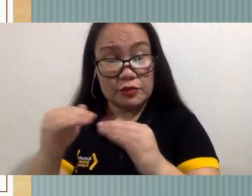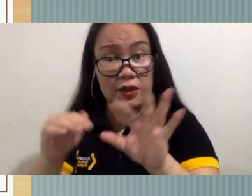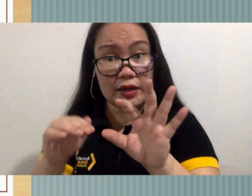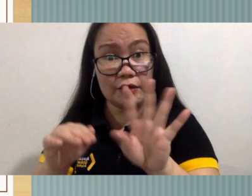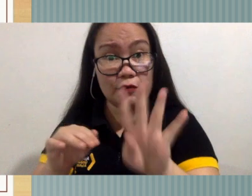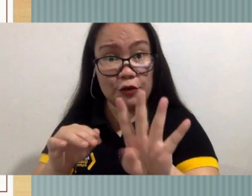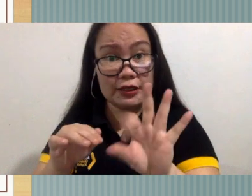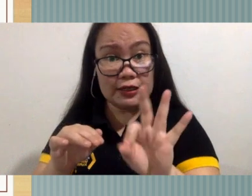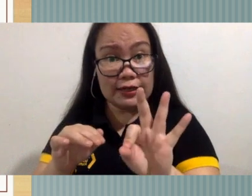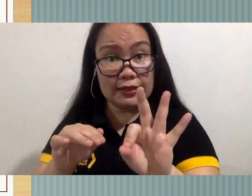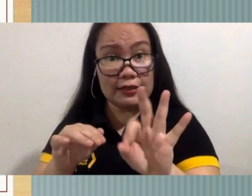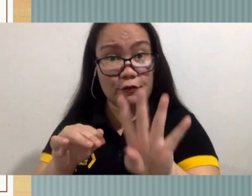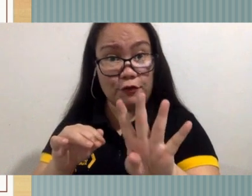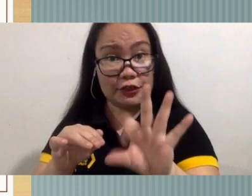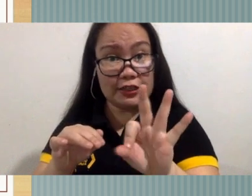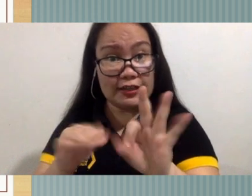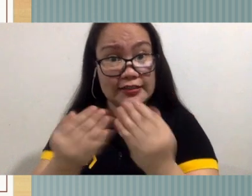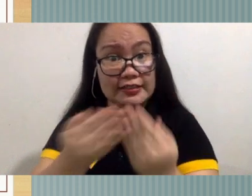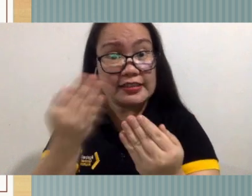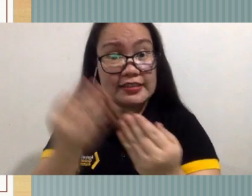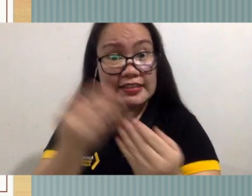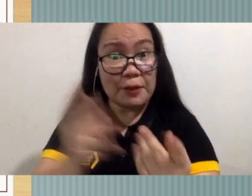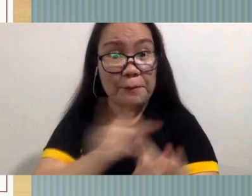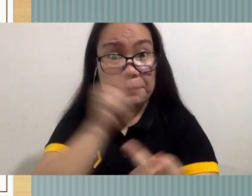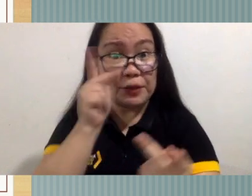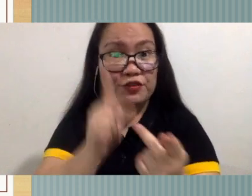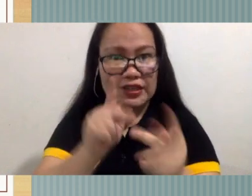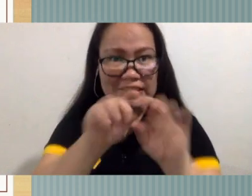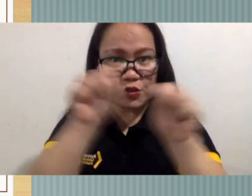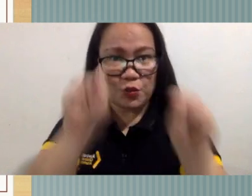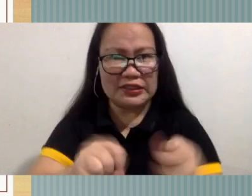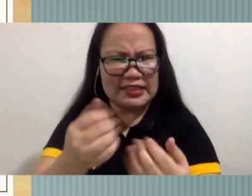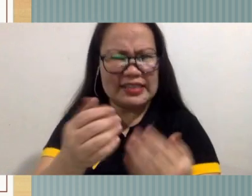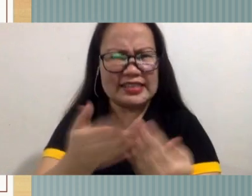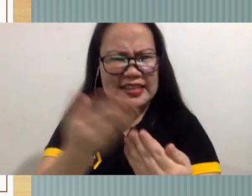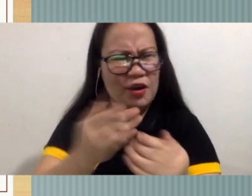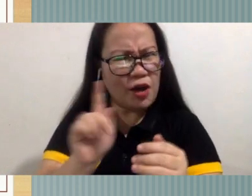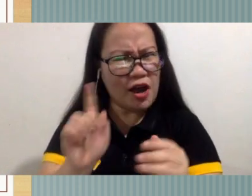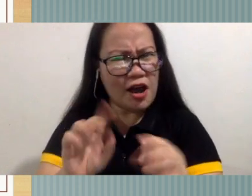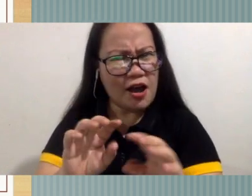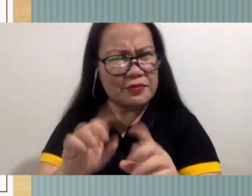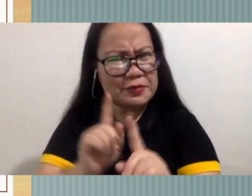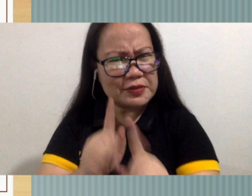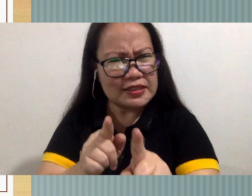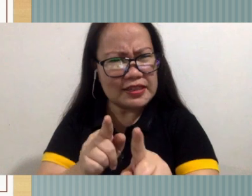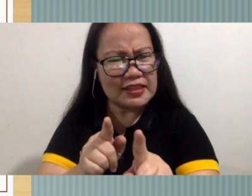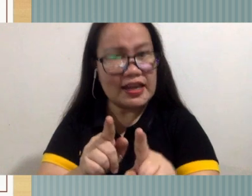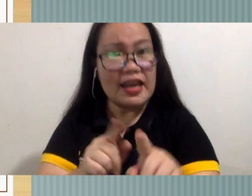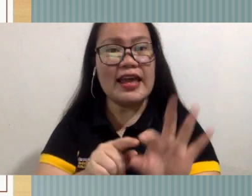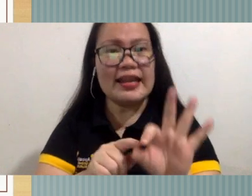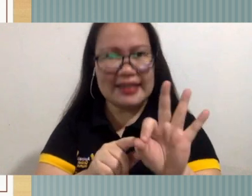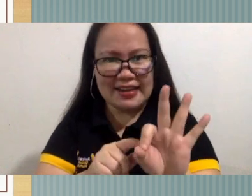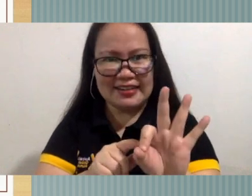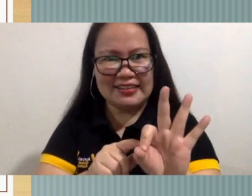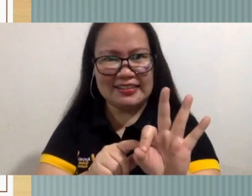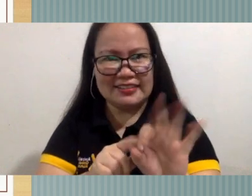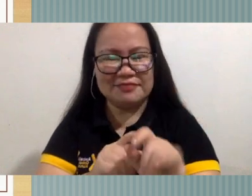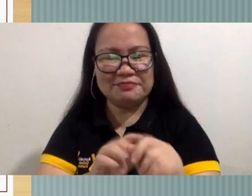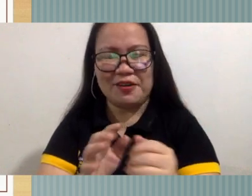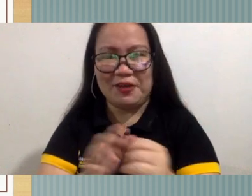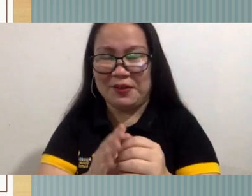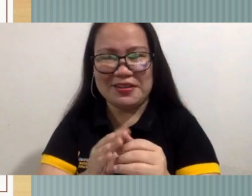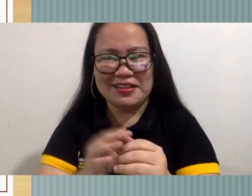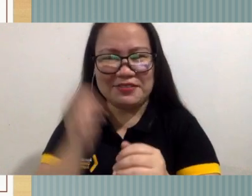that 49 is a perfect square. So, medyo madali kapag ang number natin ay perfect square. Alright, so